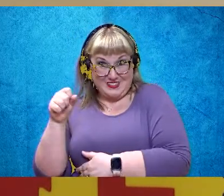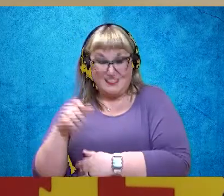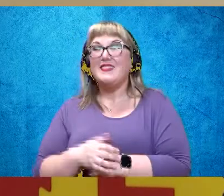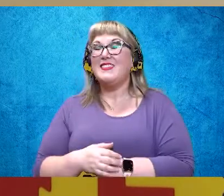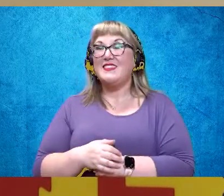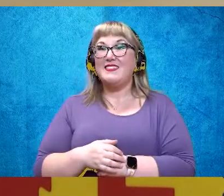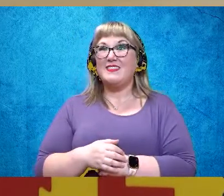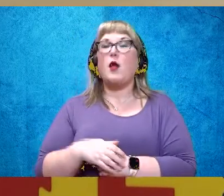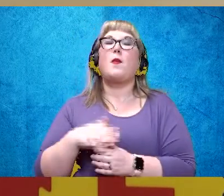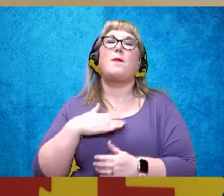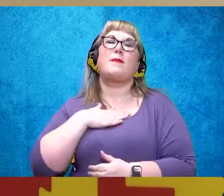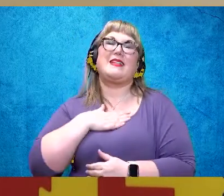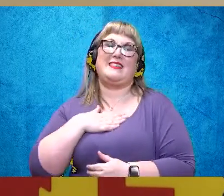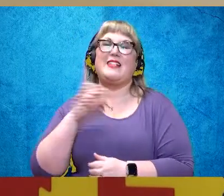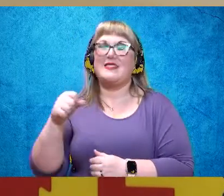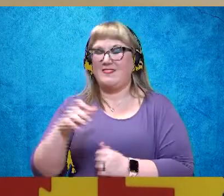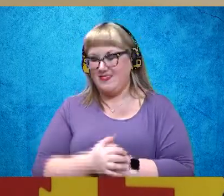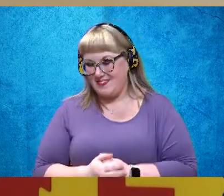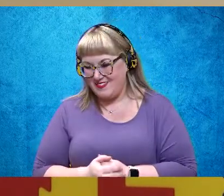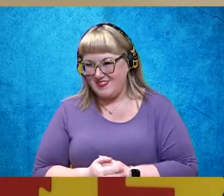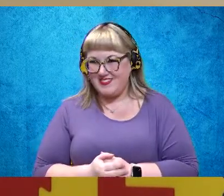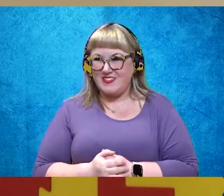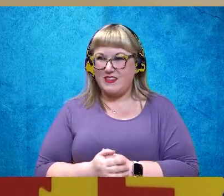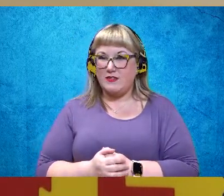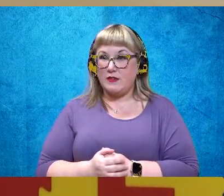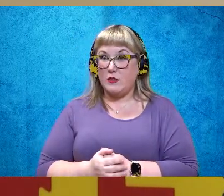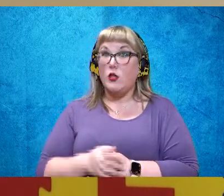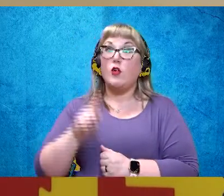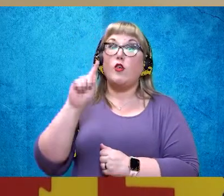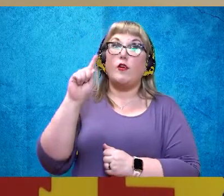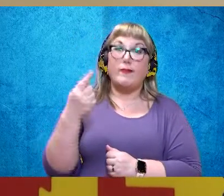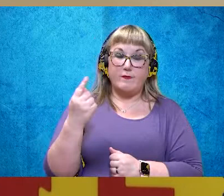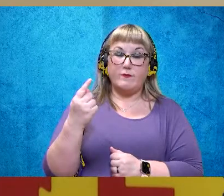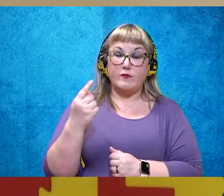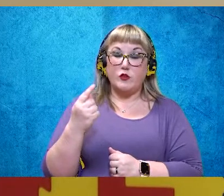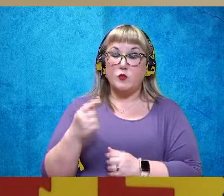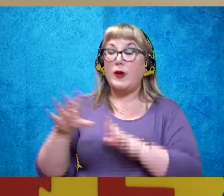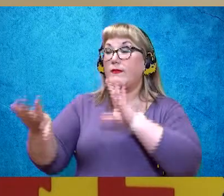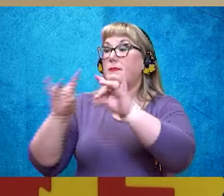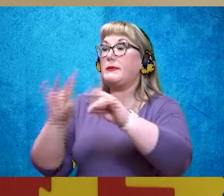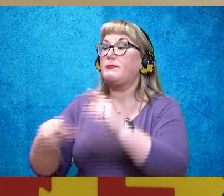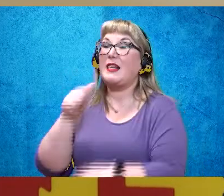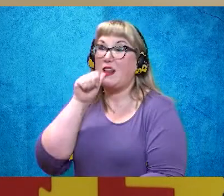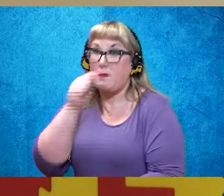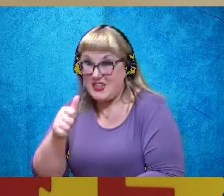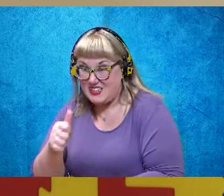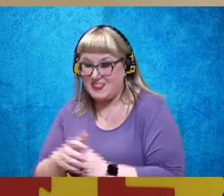would want to. So first, we have to take our peanuts and we have to pick them. Are you ready? Okay.